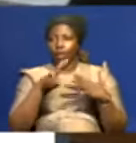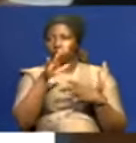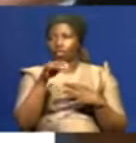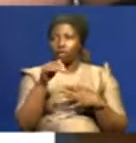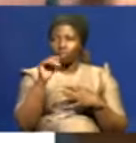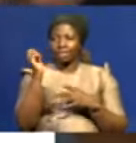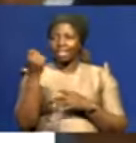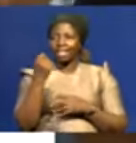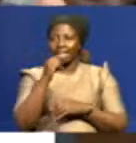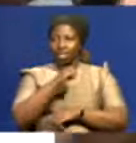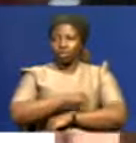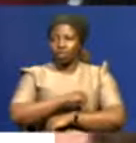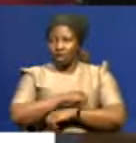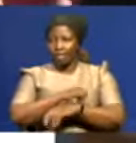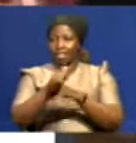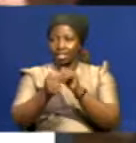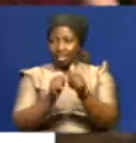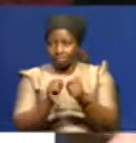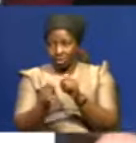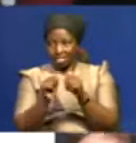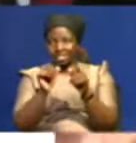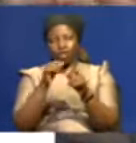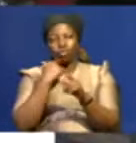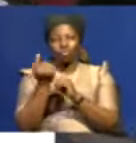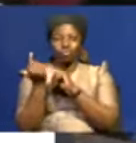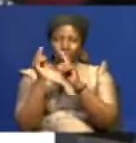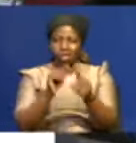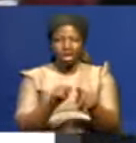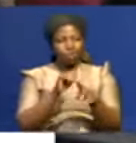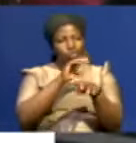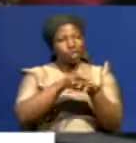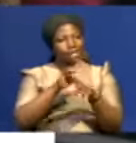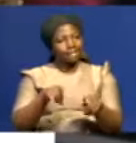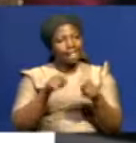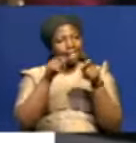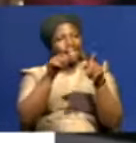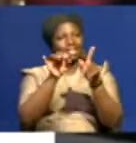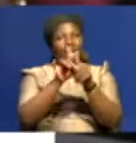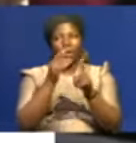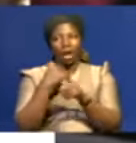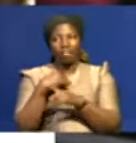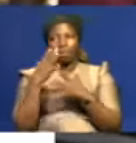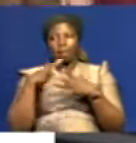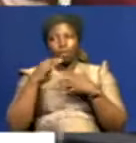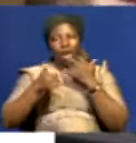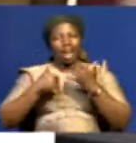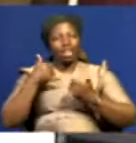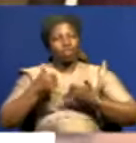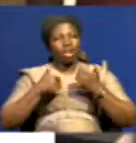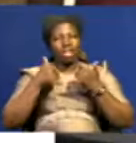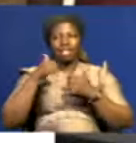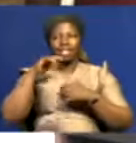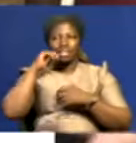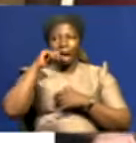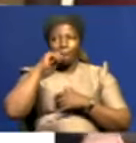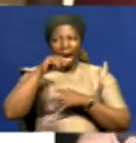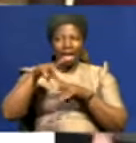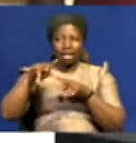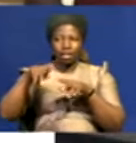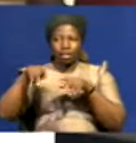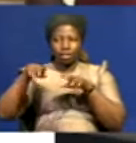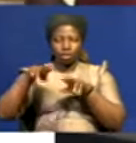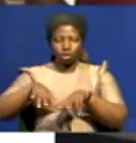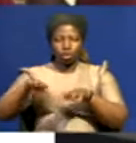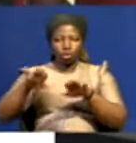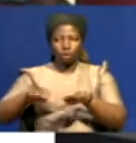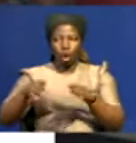Academies of Sports, when you up here could tap talents. We have people doing some nyamachoma, very young guys from here, Naivasha, etc.